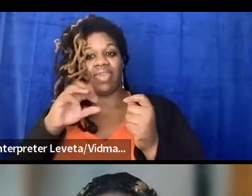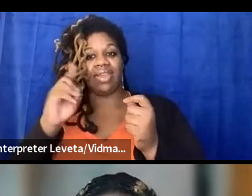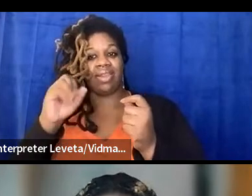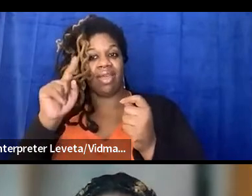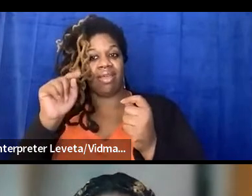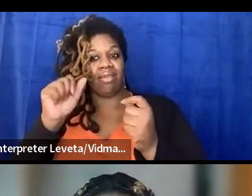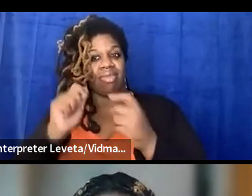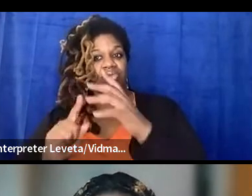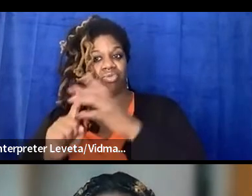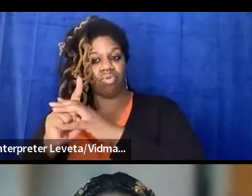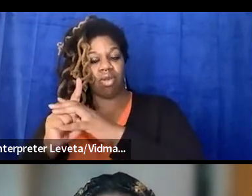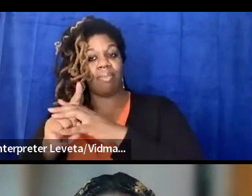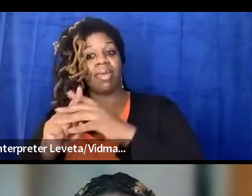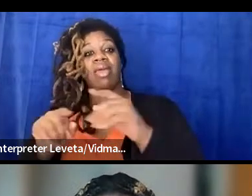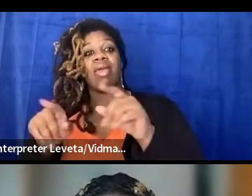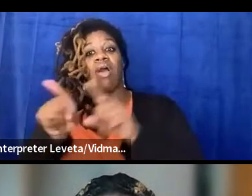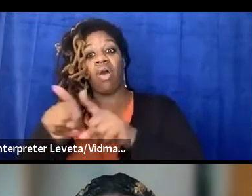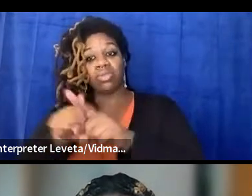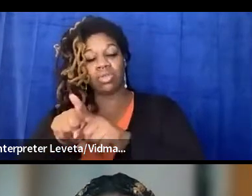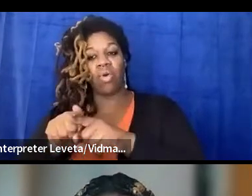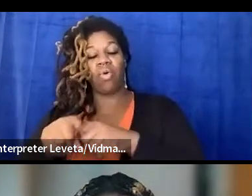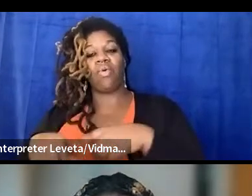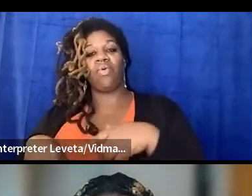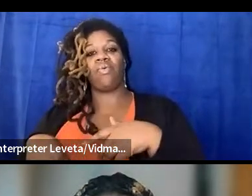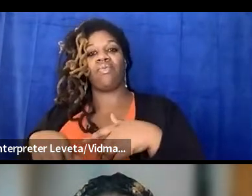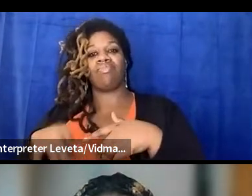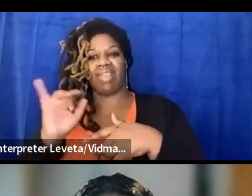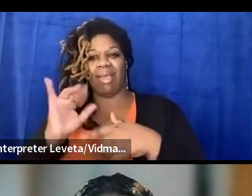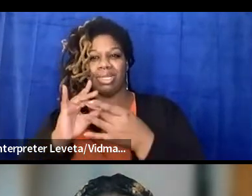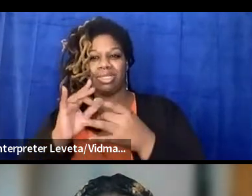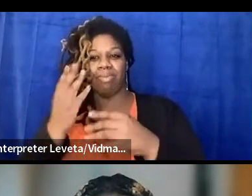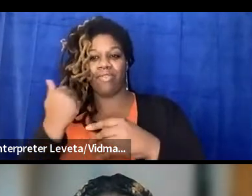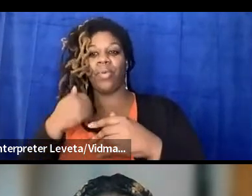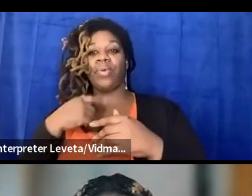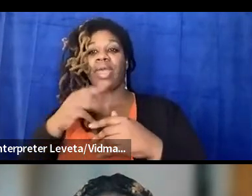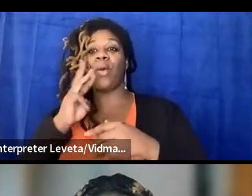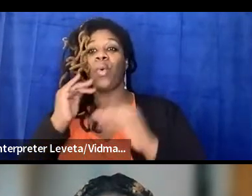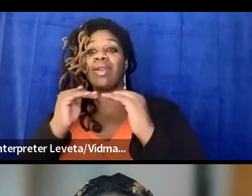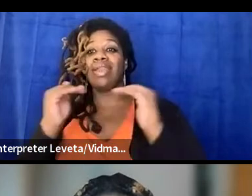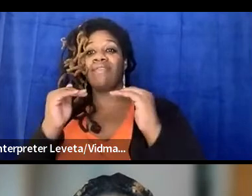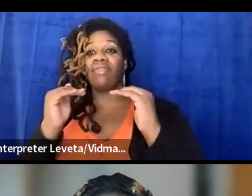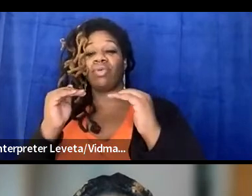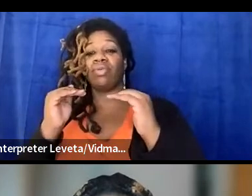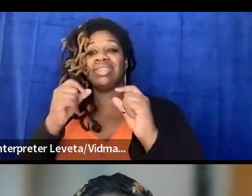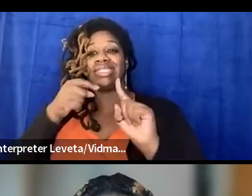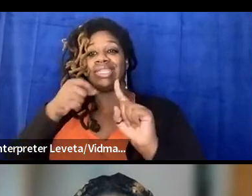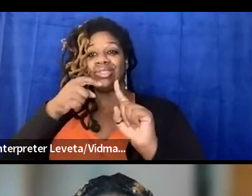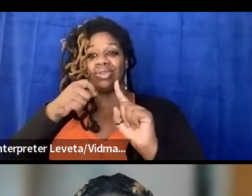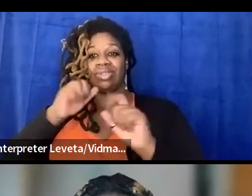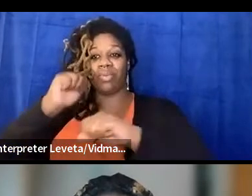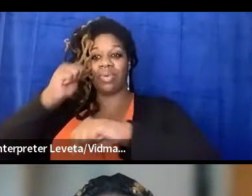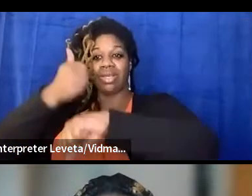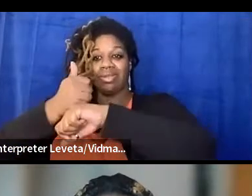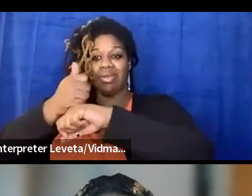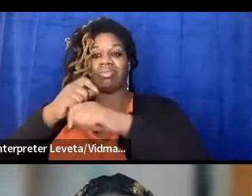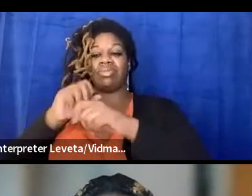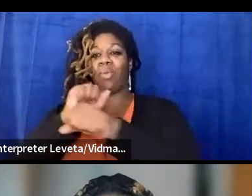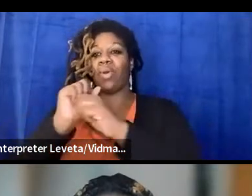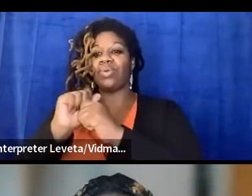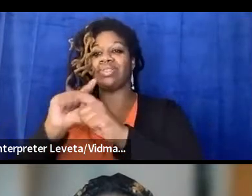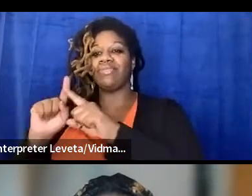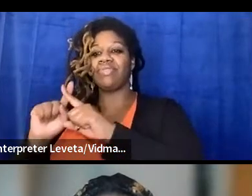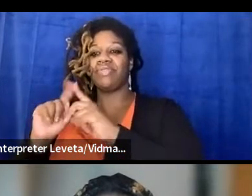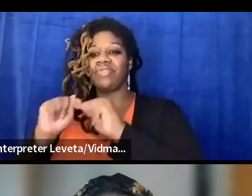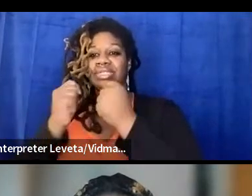in. And then I also, as I mentioned, we had water level sensors that were installed. And so I worked with different teams to lead those projects